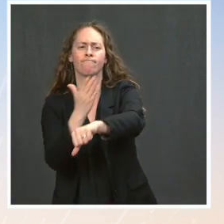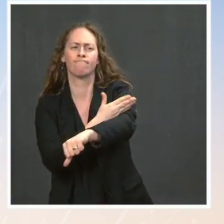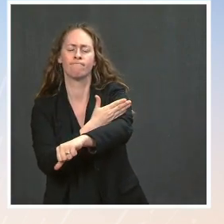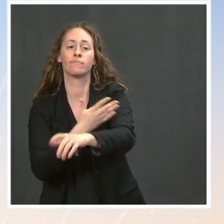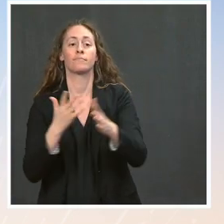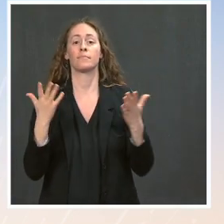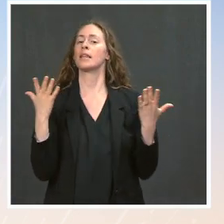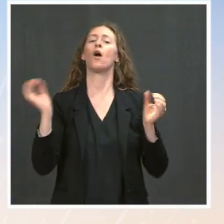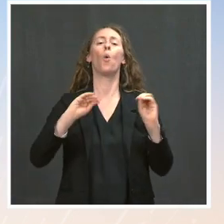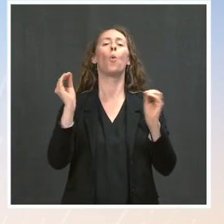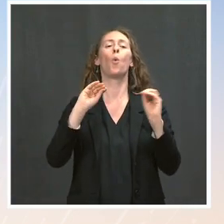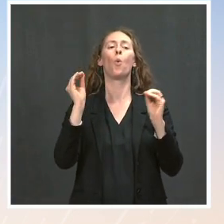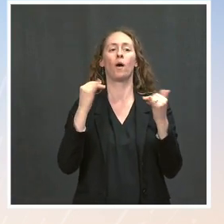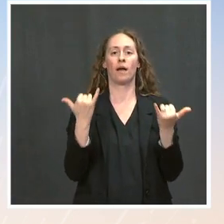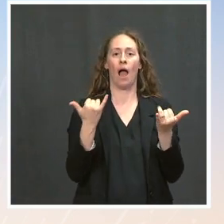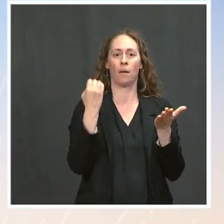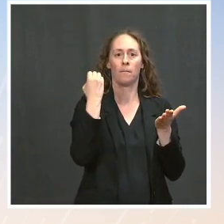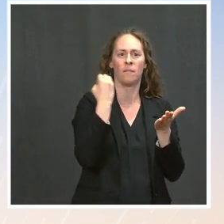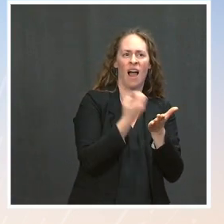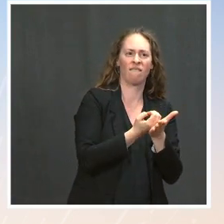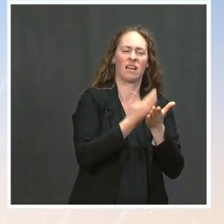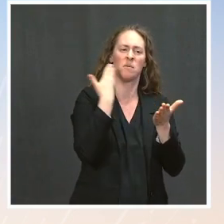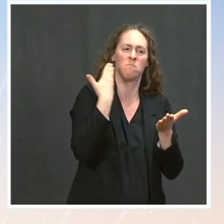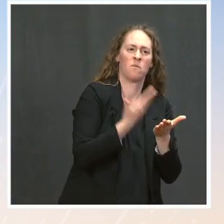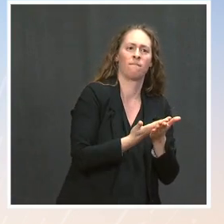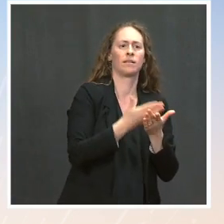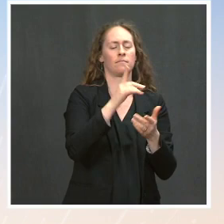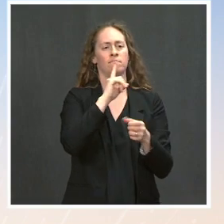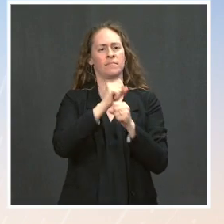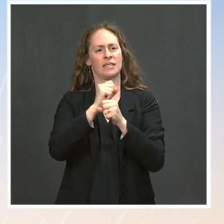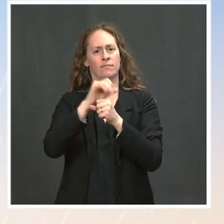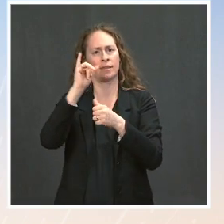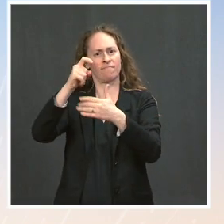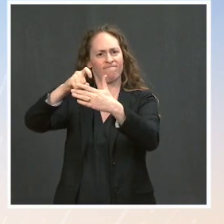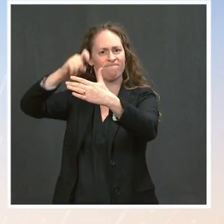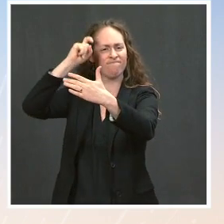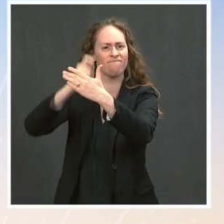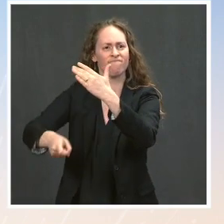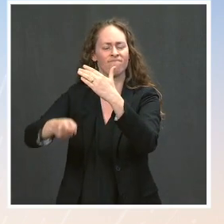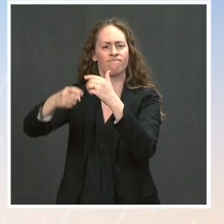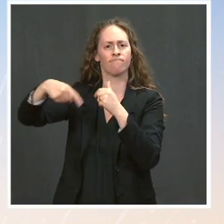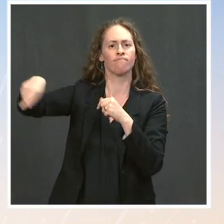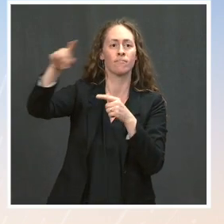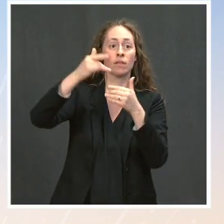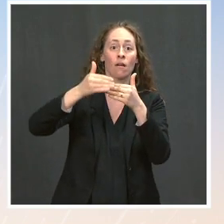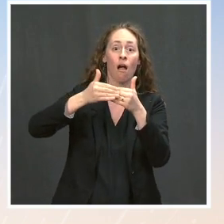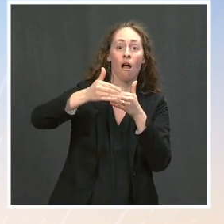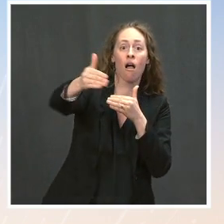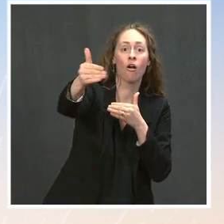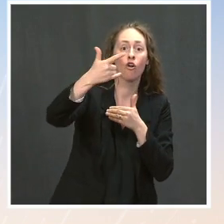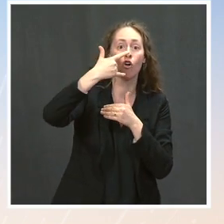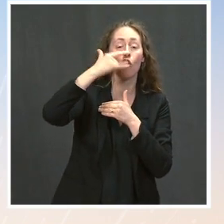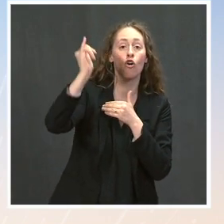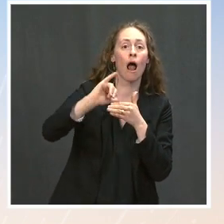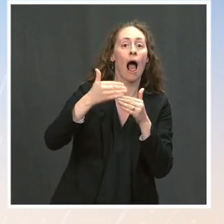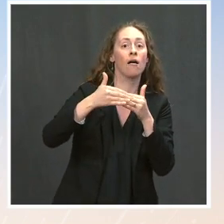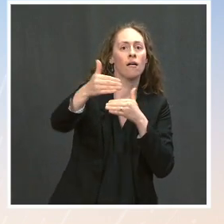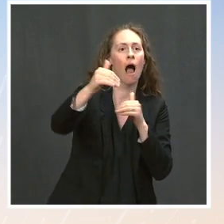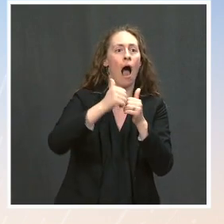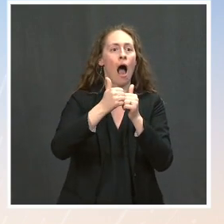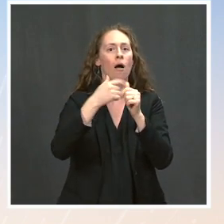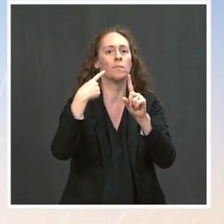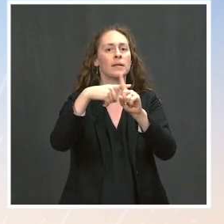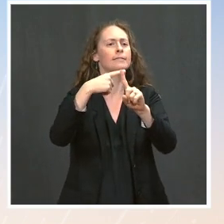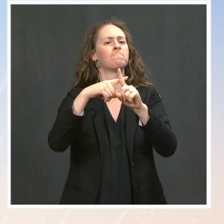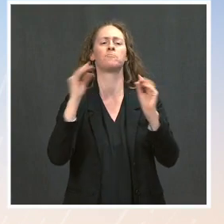significant impact of capital gains rates on the level of long-term investment in the economy. If you look back over the last 30 or 40 years, we've